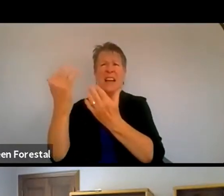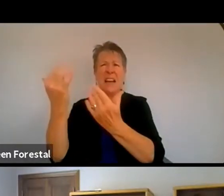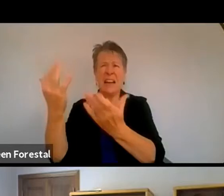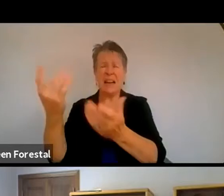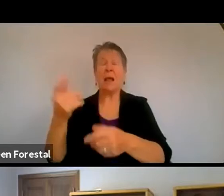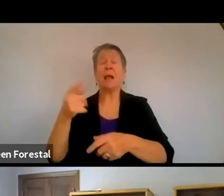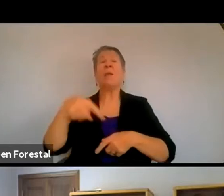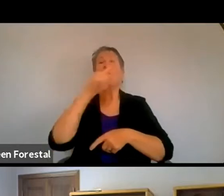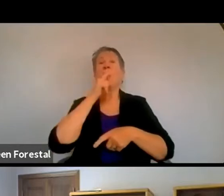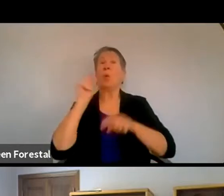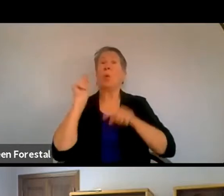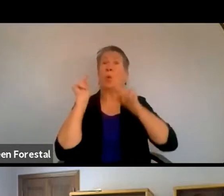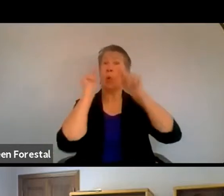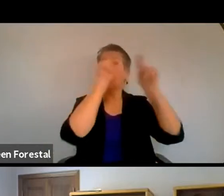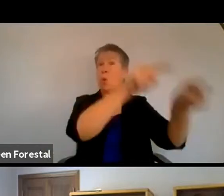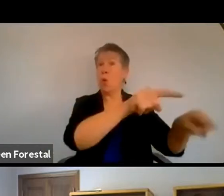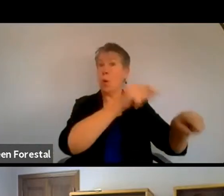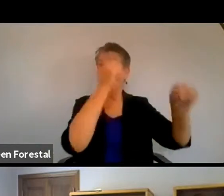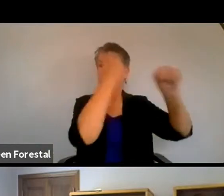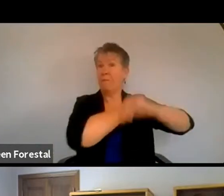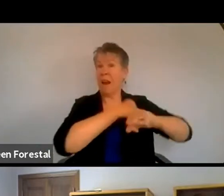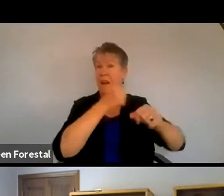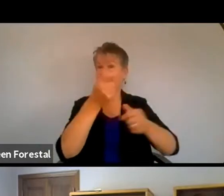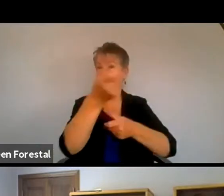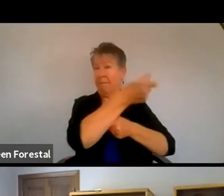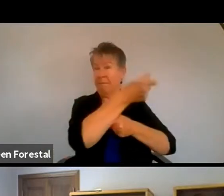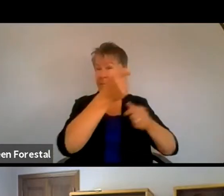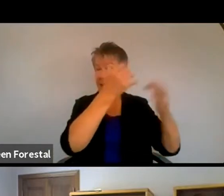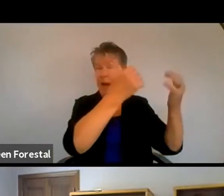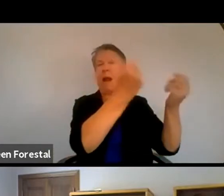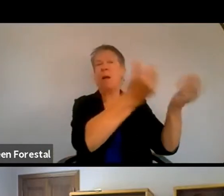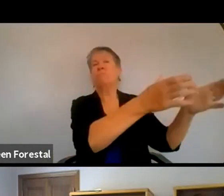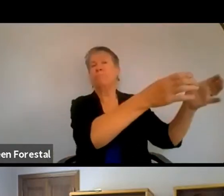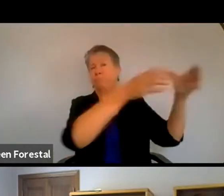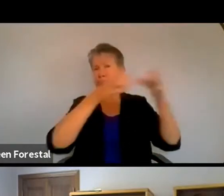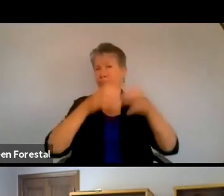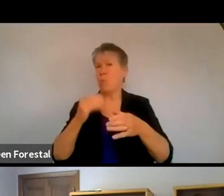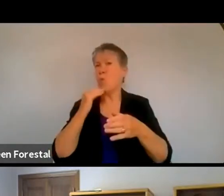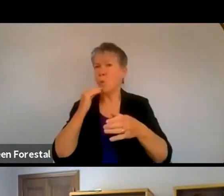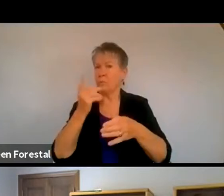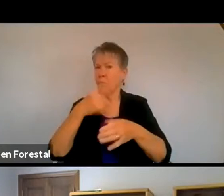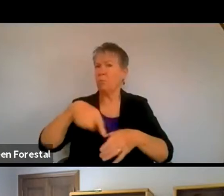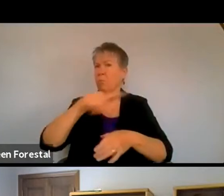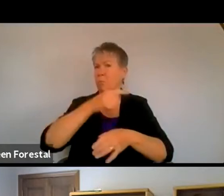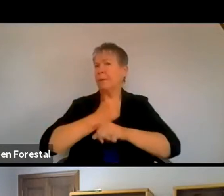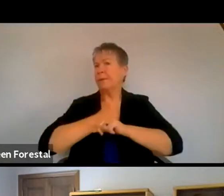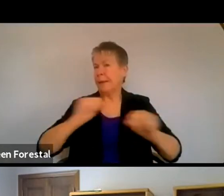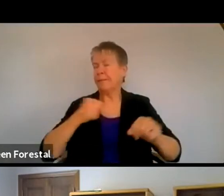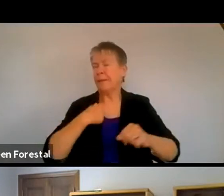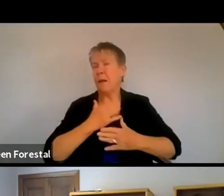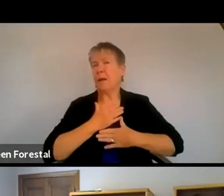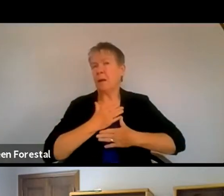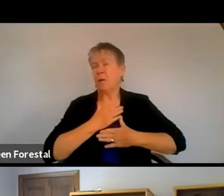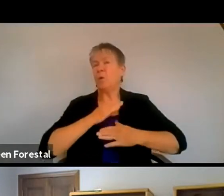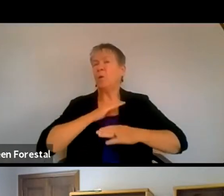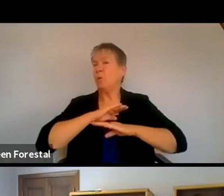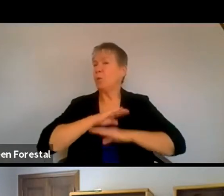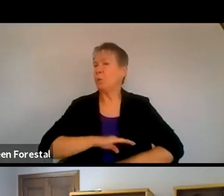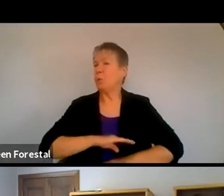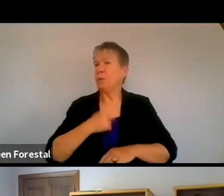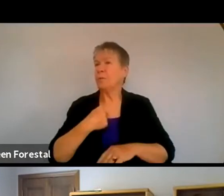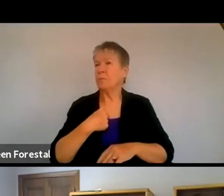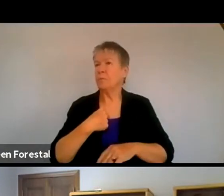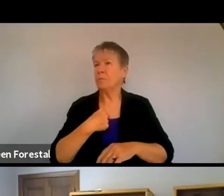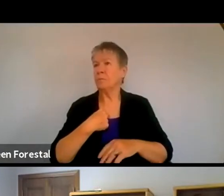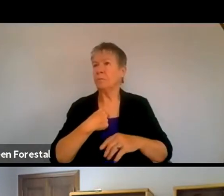of in emergency management, to send a forest fire service anywhere. So that was a historical and a good moment for the